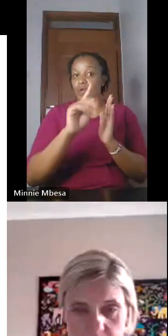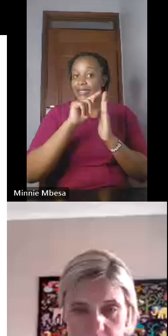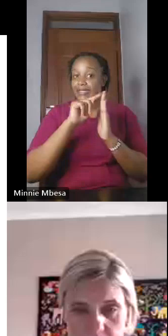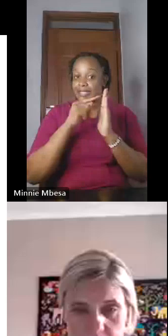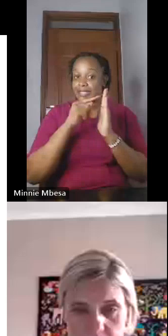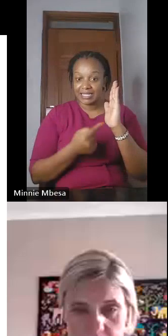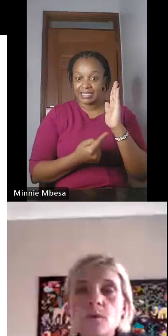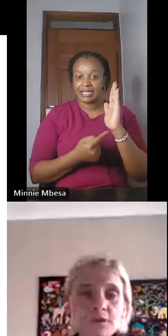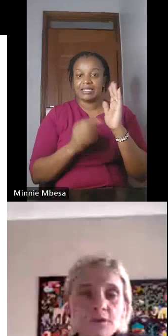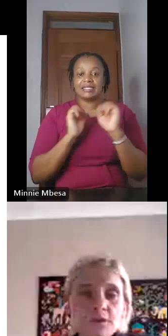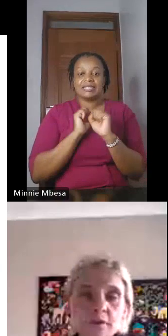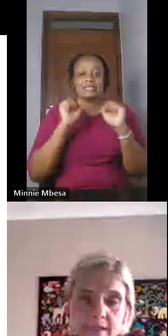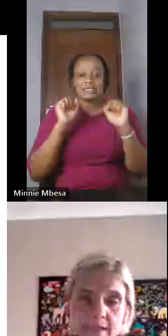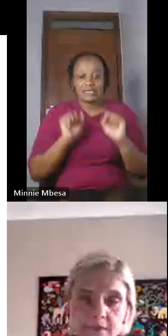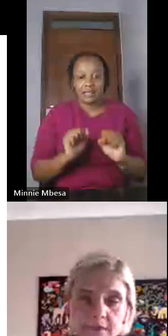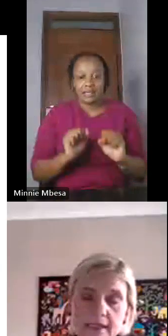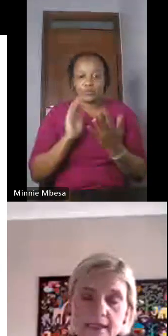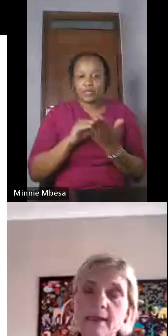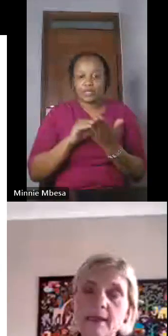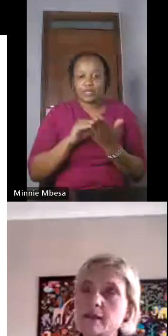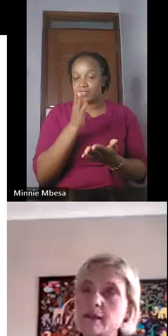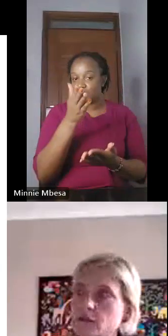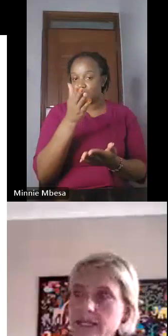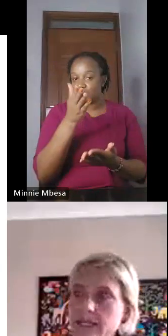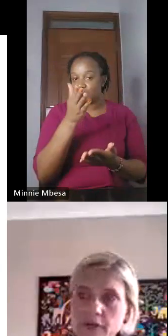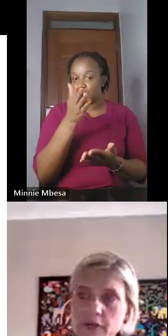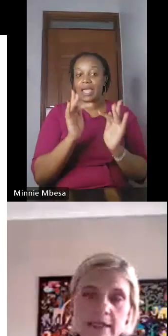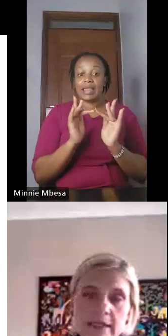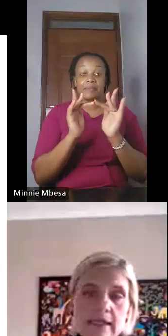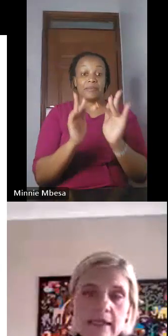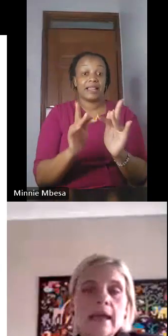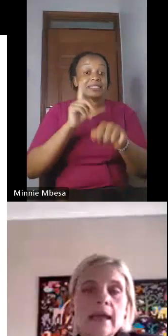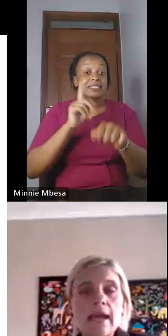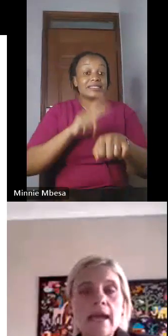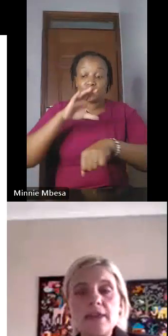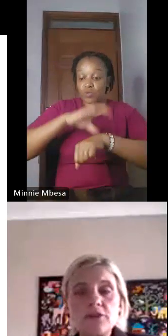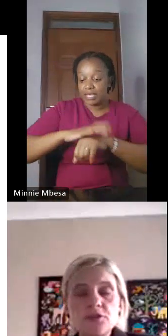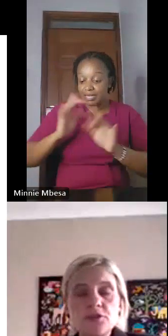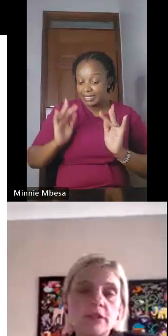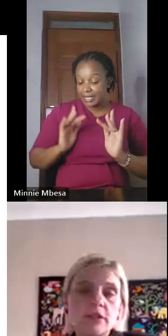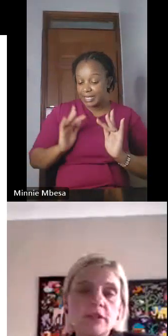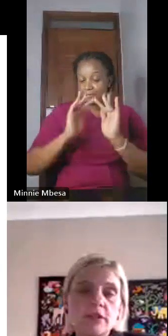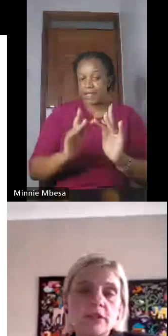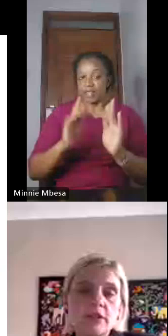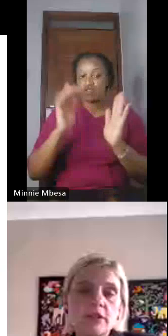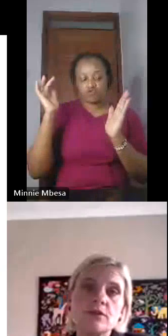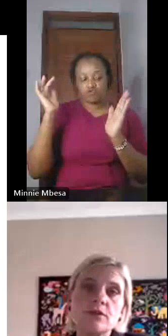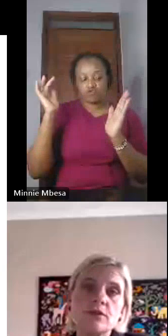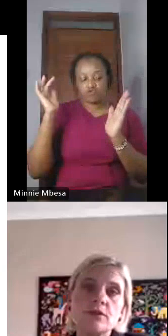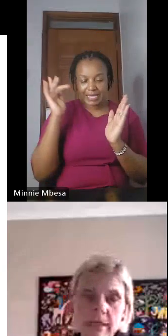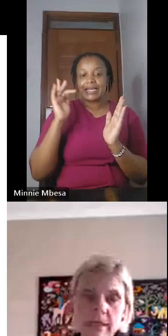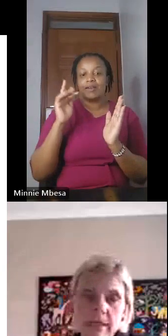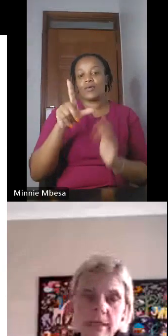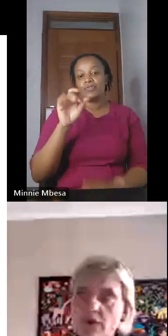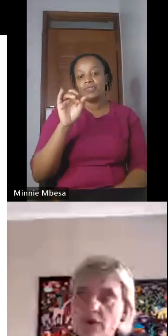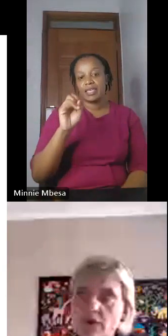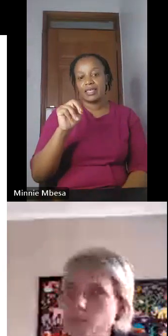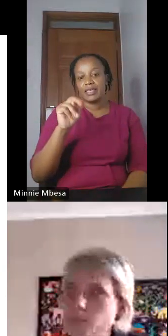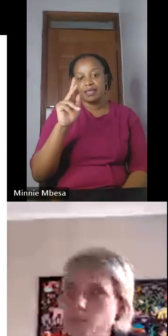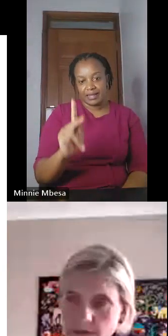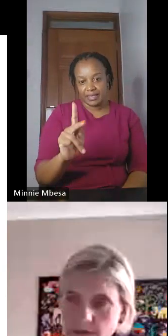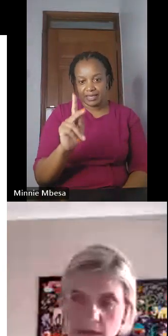an email. Once you've received that email, you'll click on the link, and then you will go into your